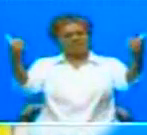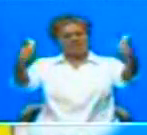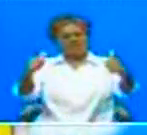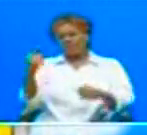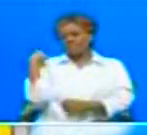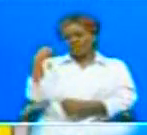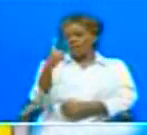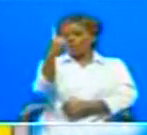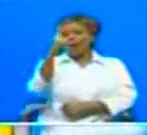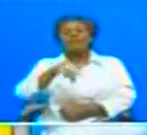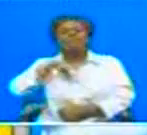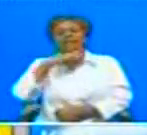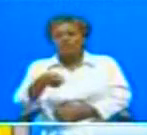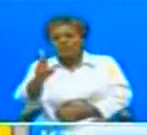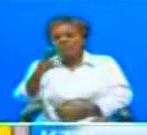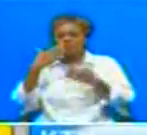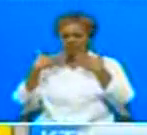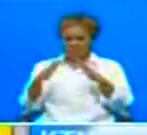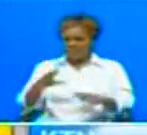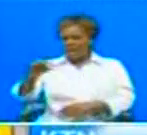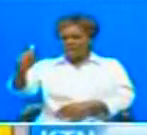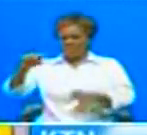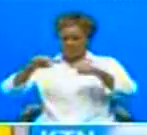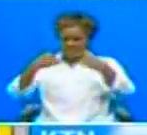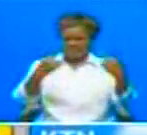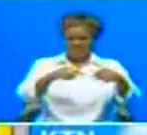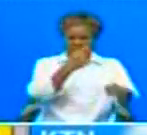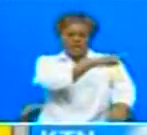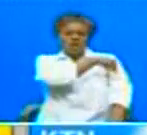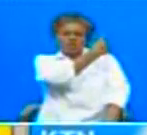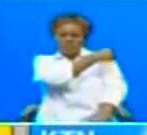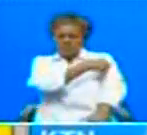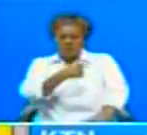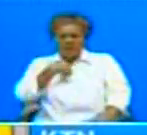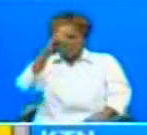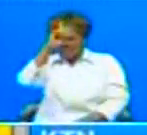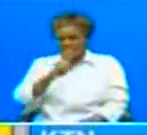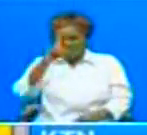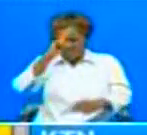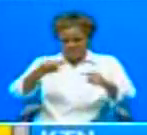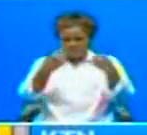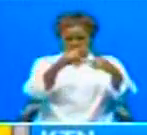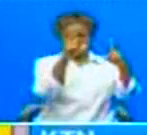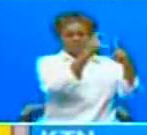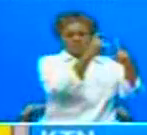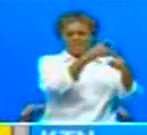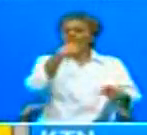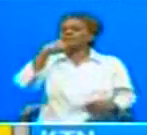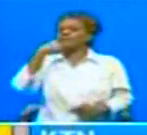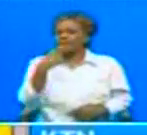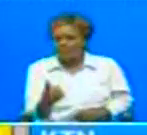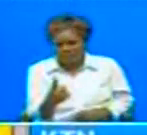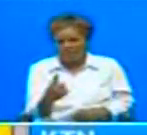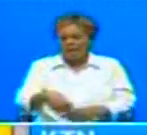mtu mmoja yetu wakaaga dunia, wengine wako kwa mahospitali na majeraha ya risasi. Na tunataka kusema